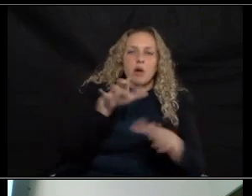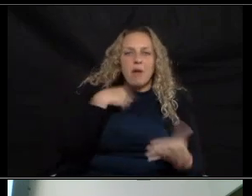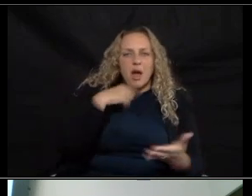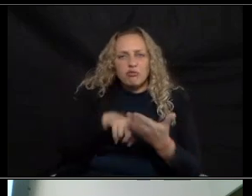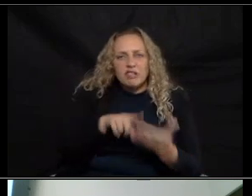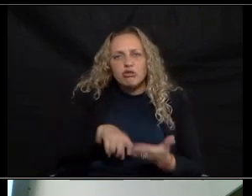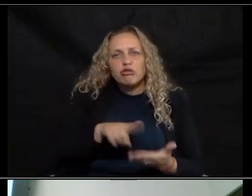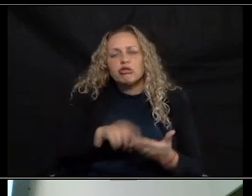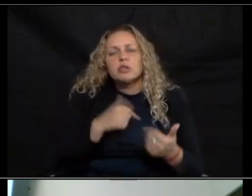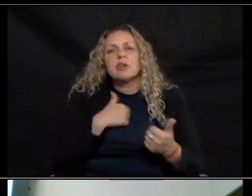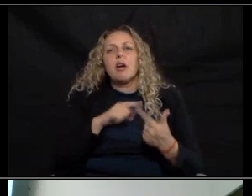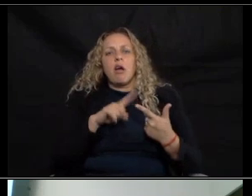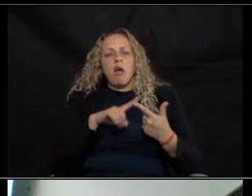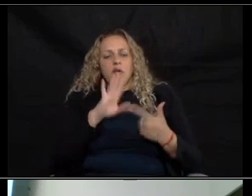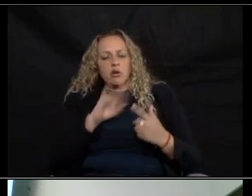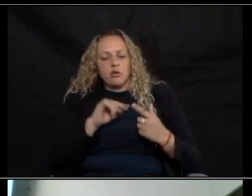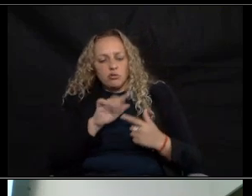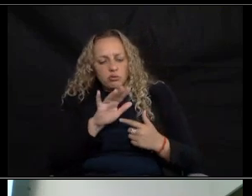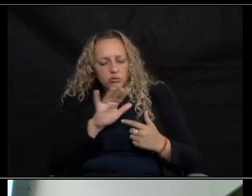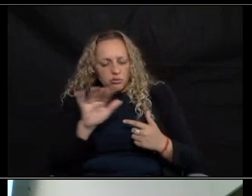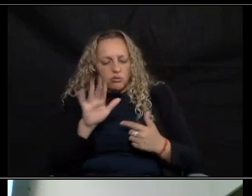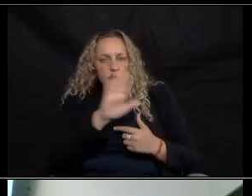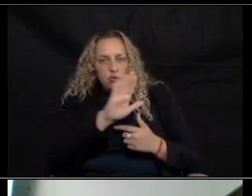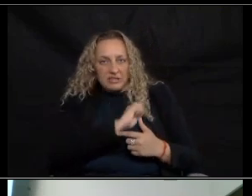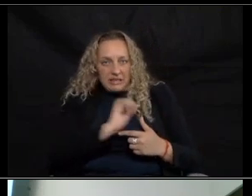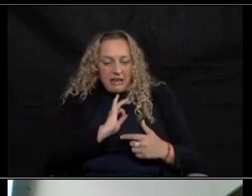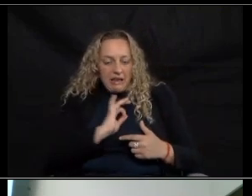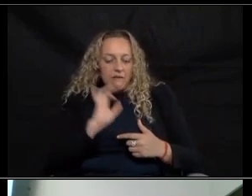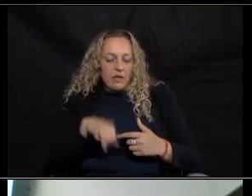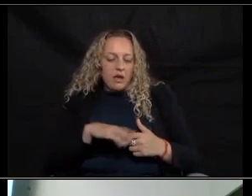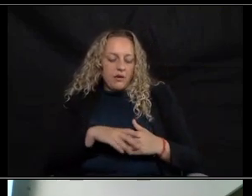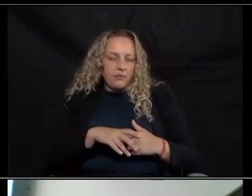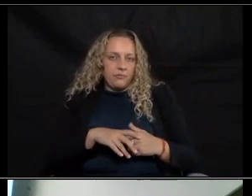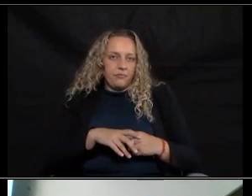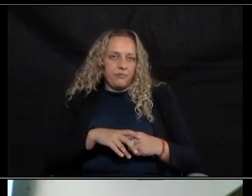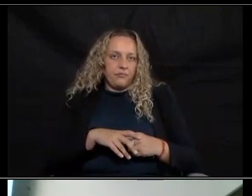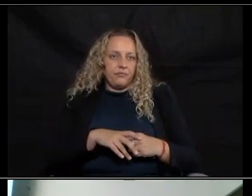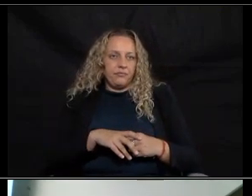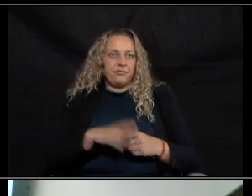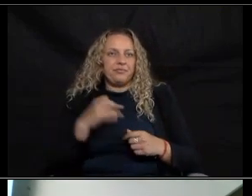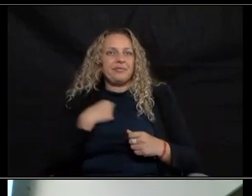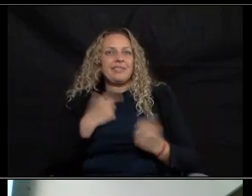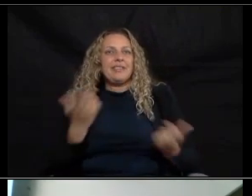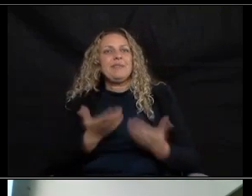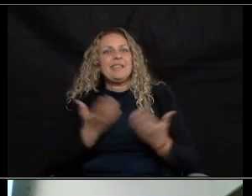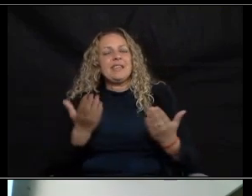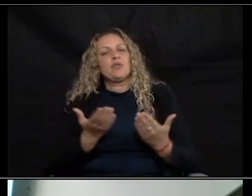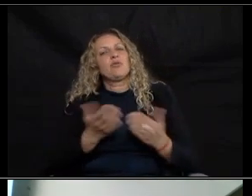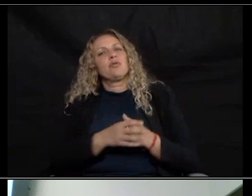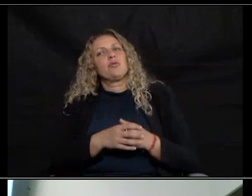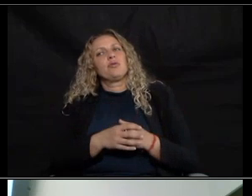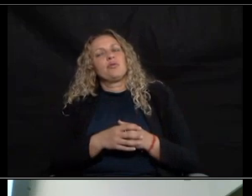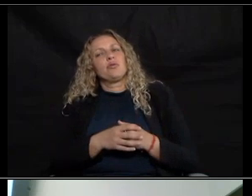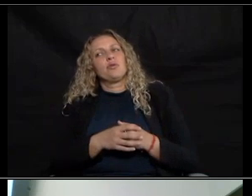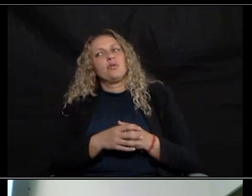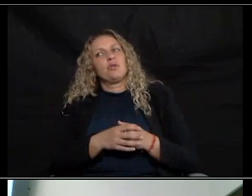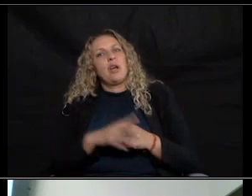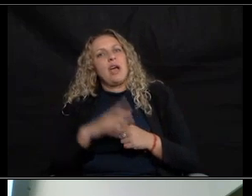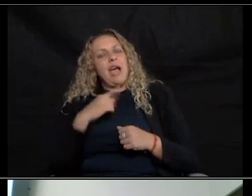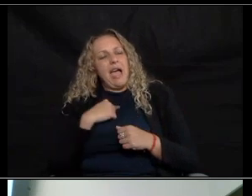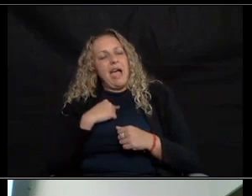and I've talked with one of you, your staff, that that I would hear something that